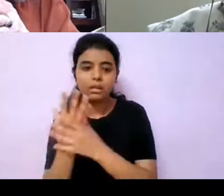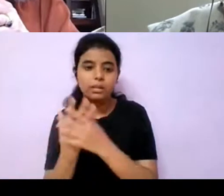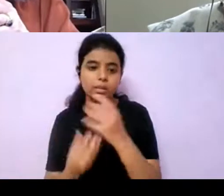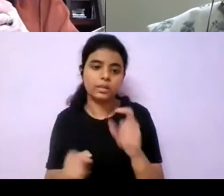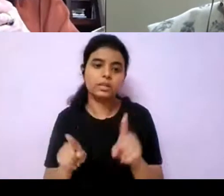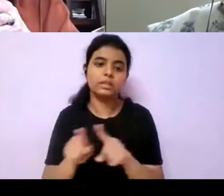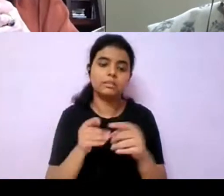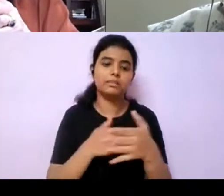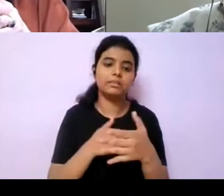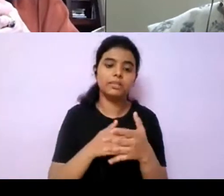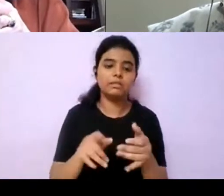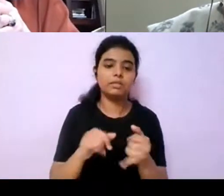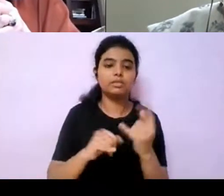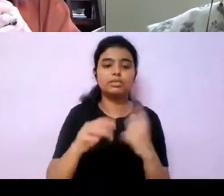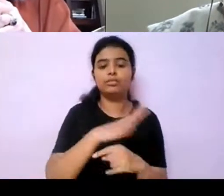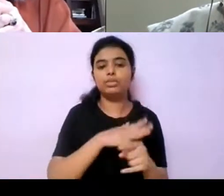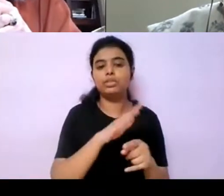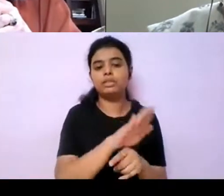vulnerable situations?